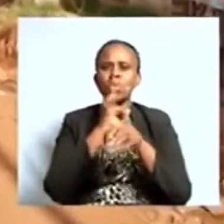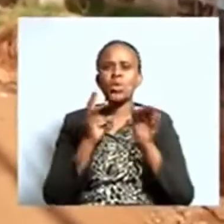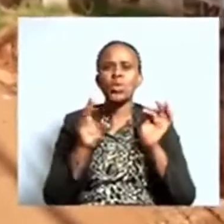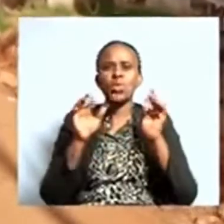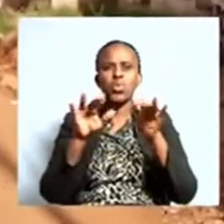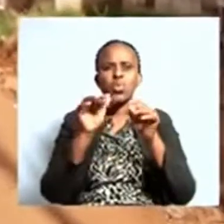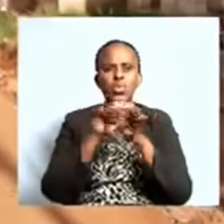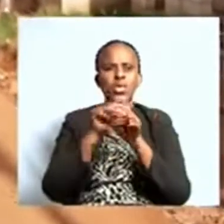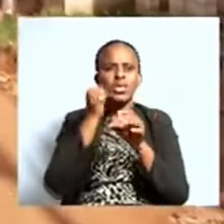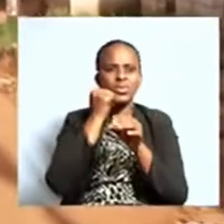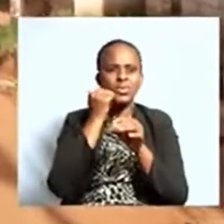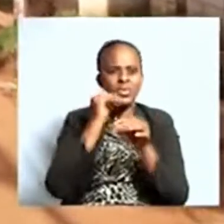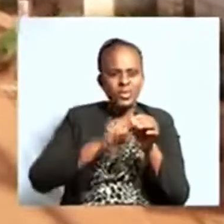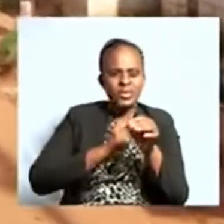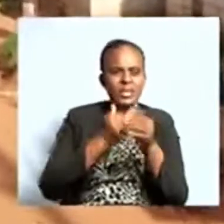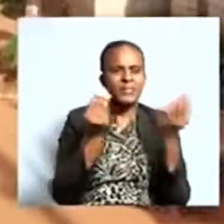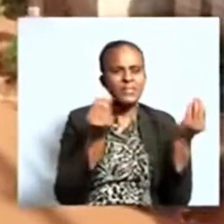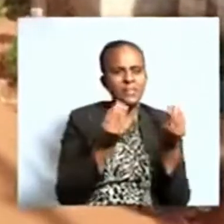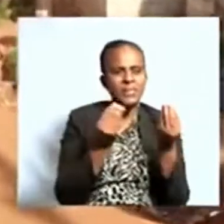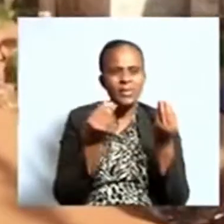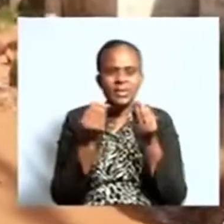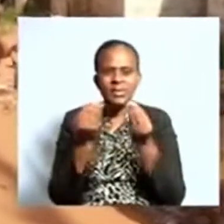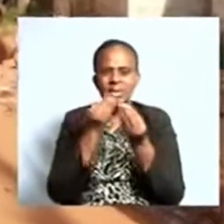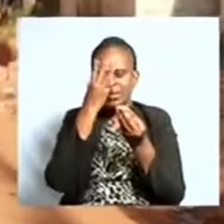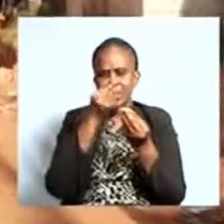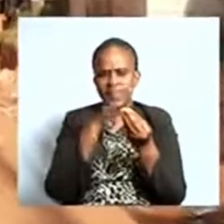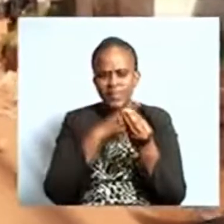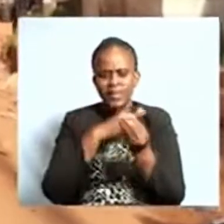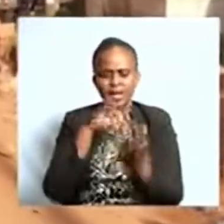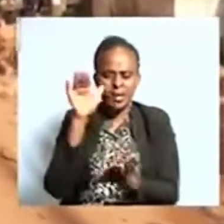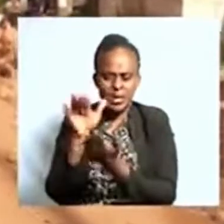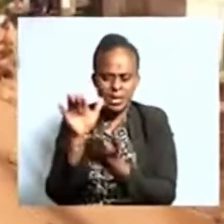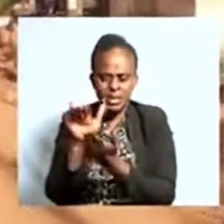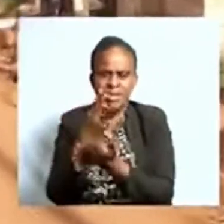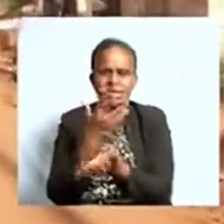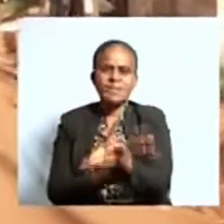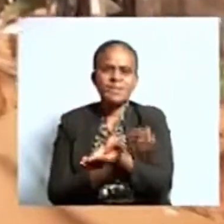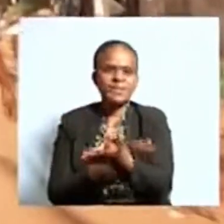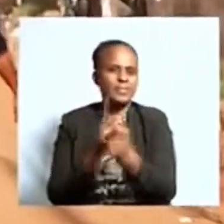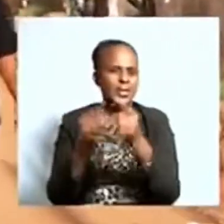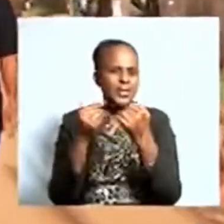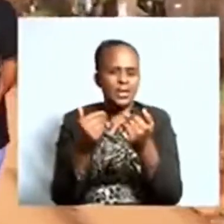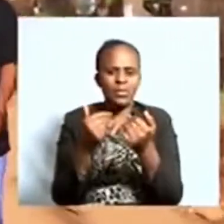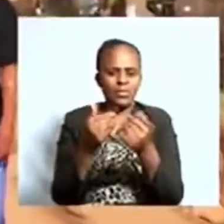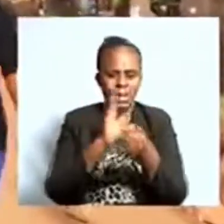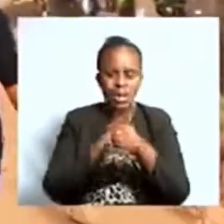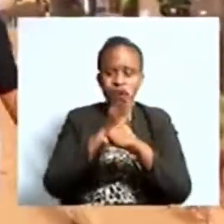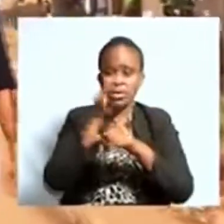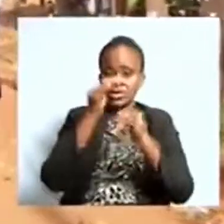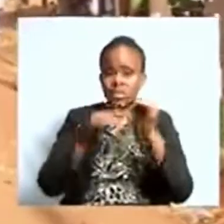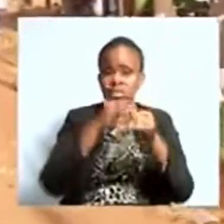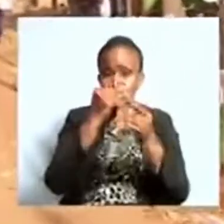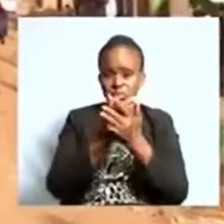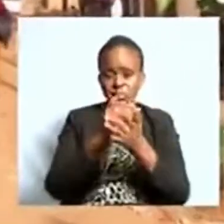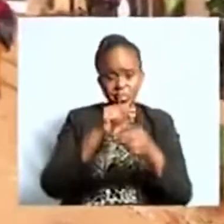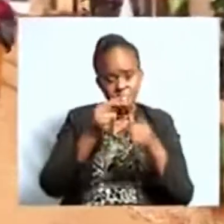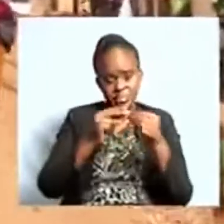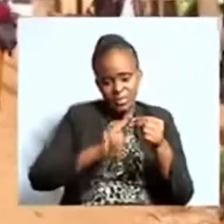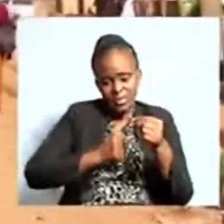nyumba tezokanga kugona bwino mamatress y'abana enze kunana, but pali no time akatisira vonse vinchitamvera